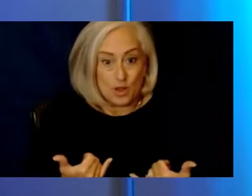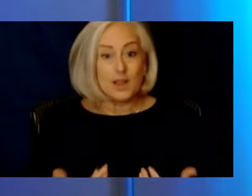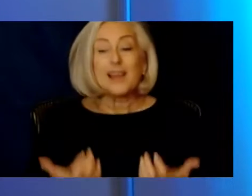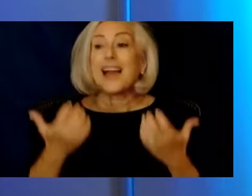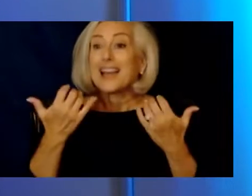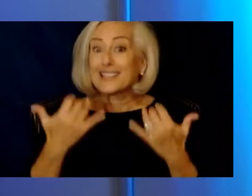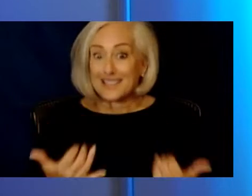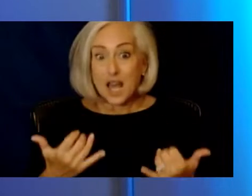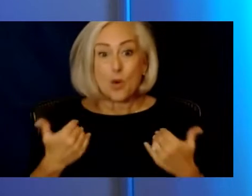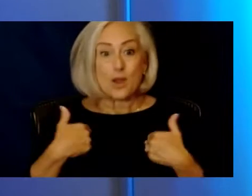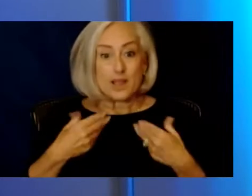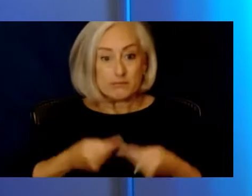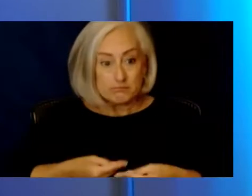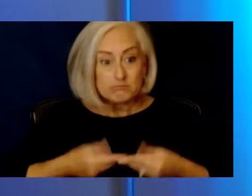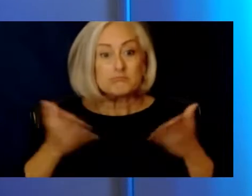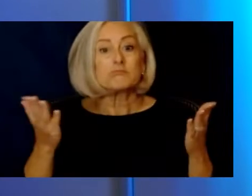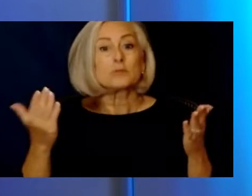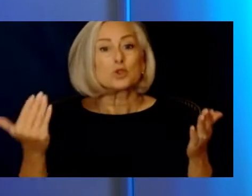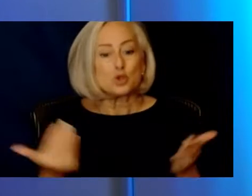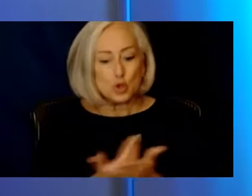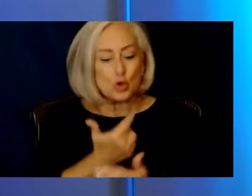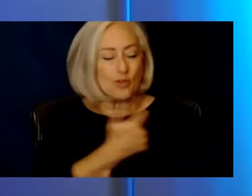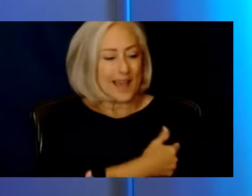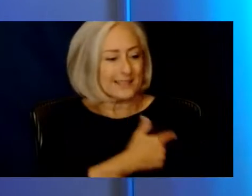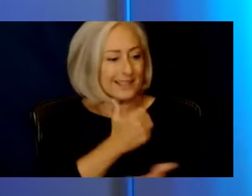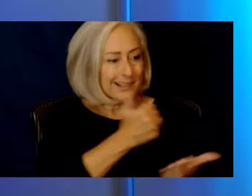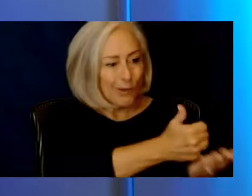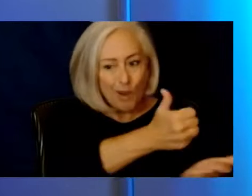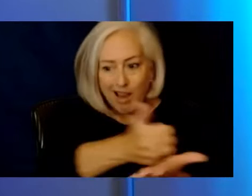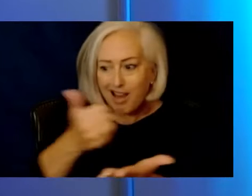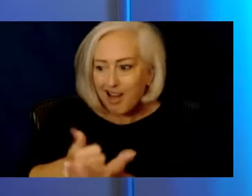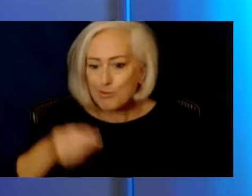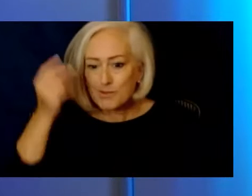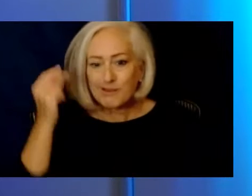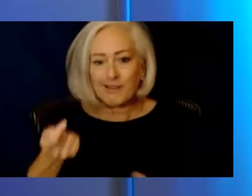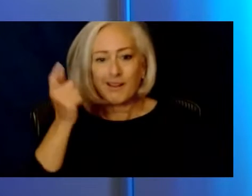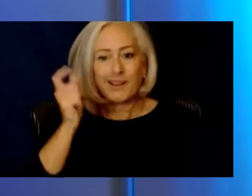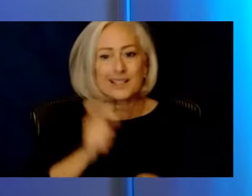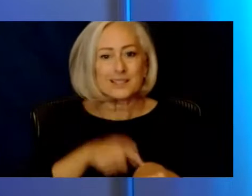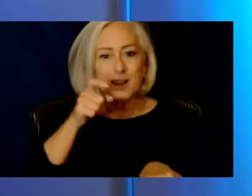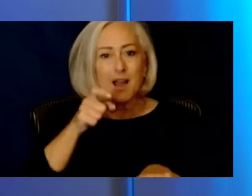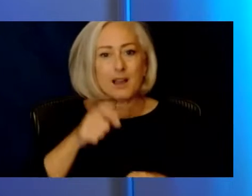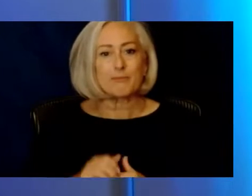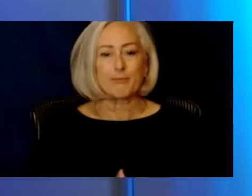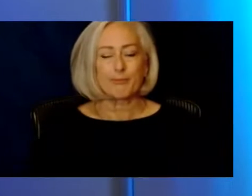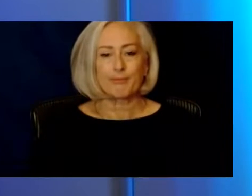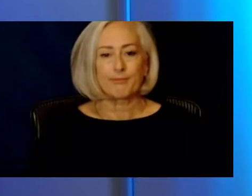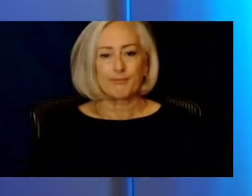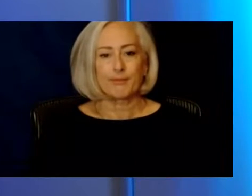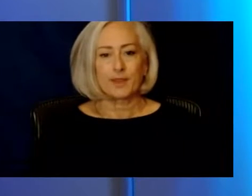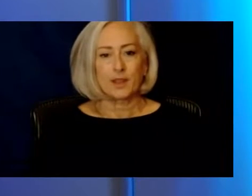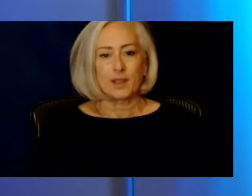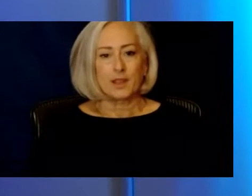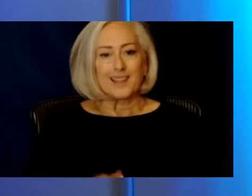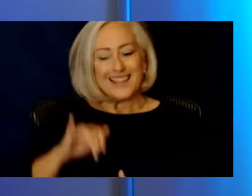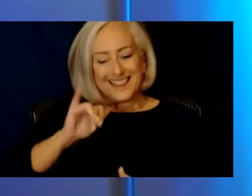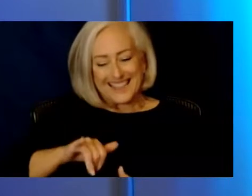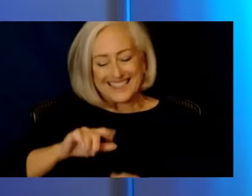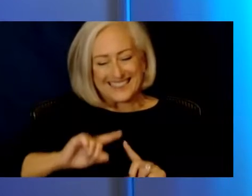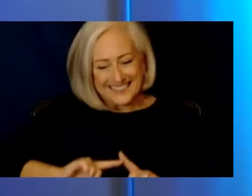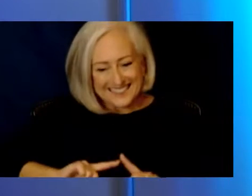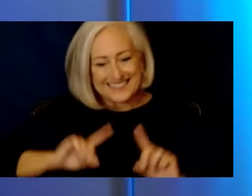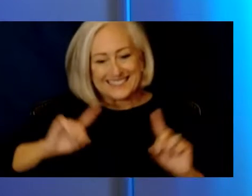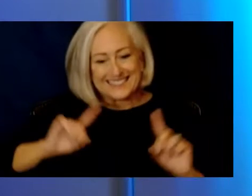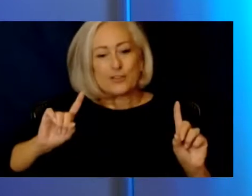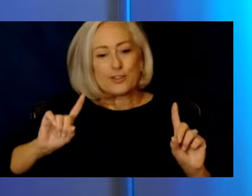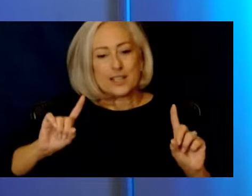and get them implemented into the population in record time. So even though this is a differently acting virus